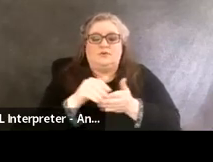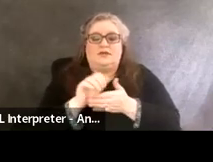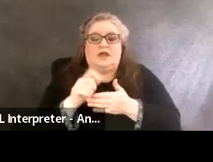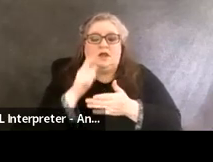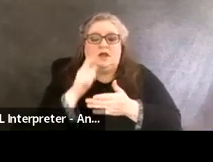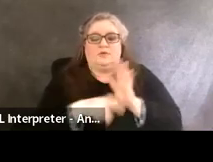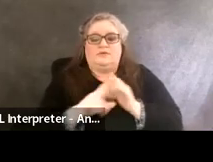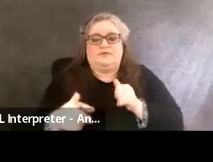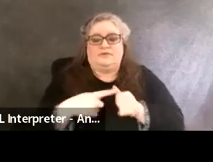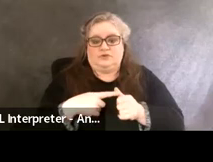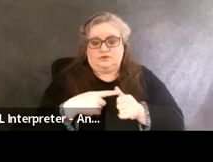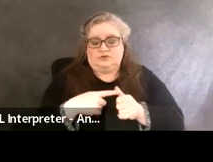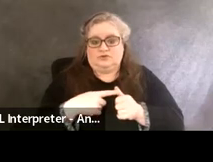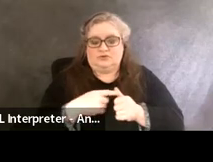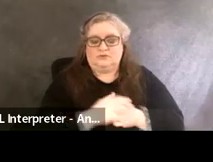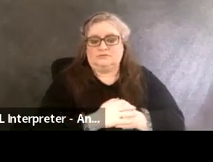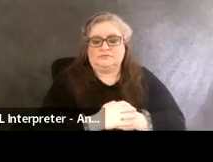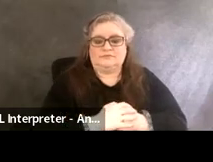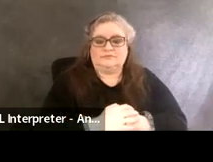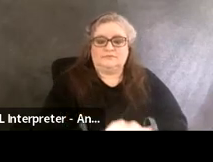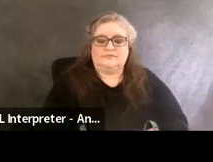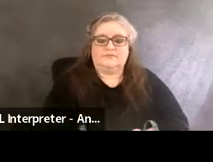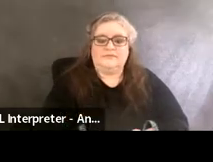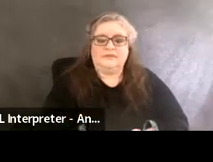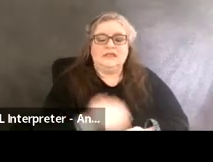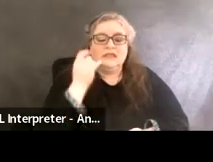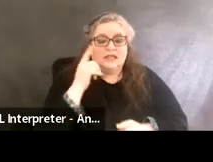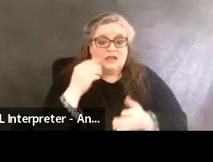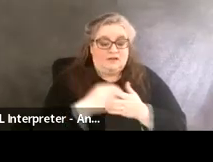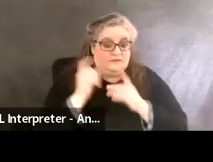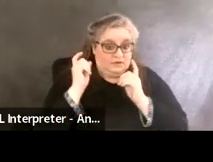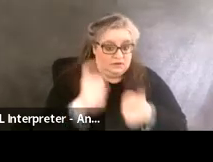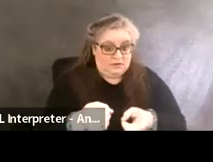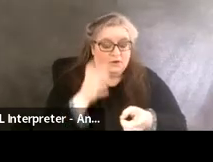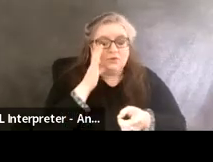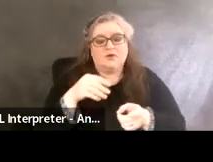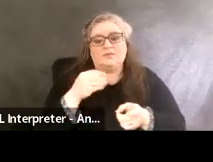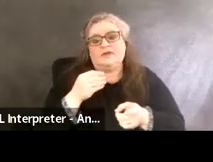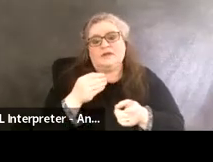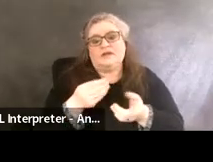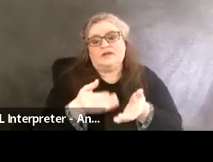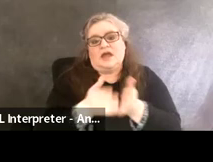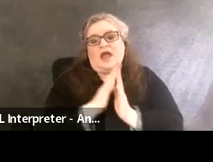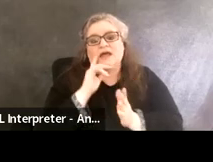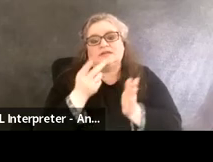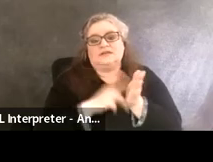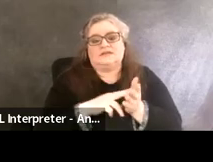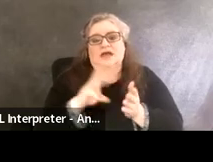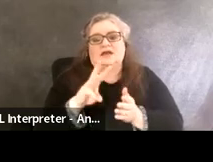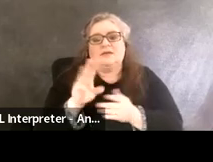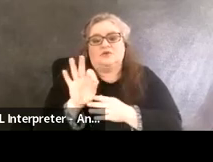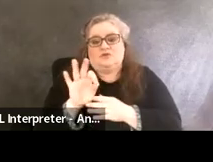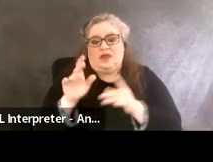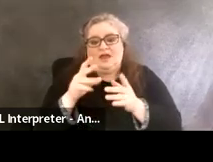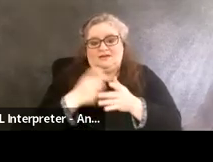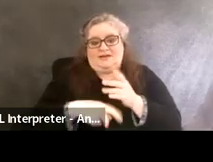be reviewed first. If you are awarded the grant, you'll be asked to electronically sign a W-9 tax